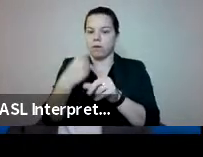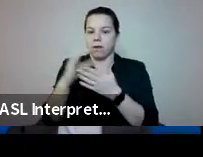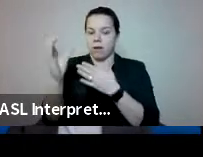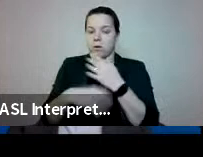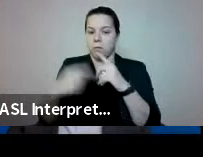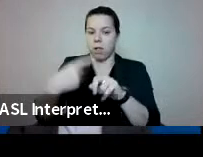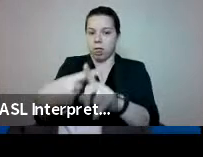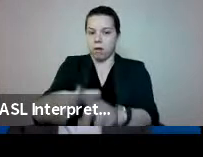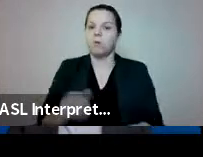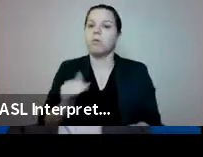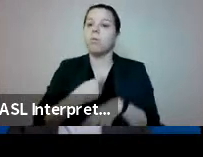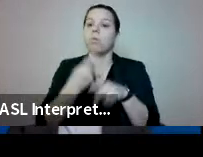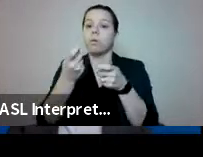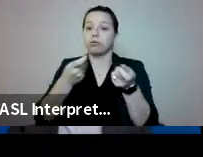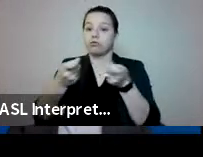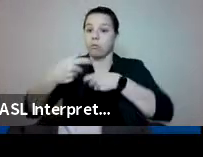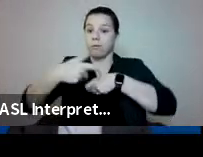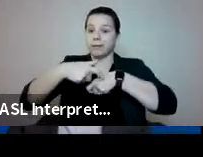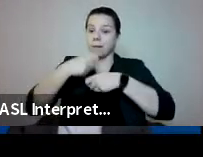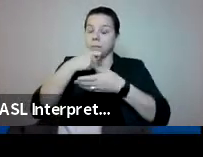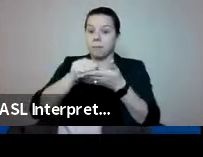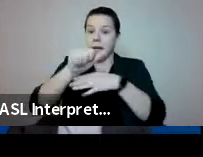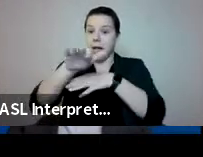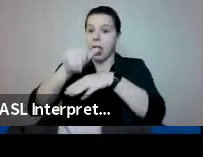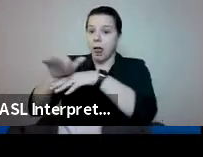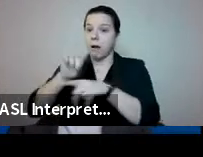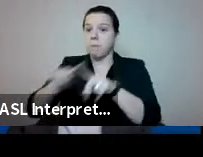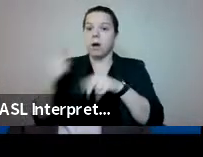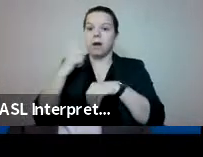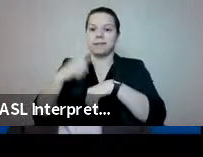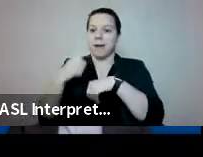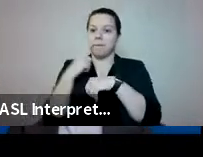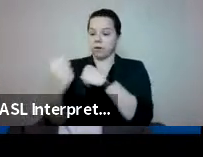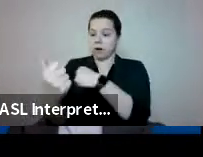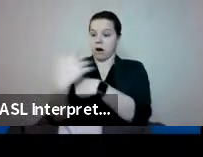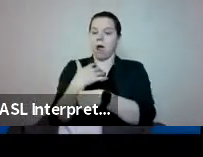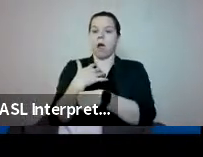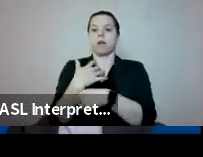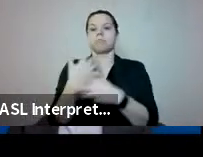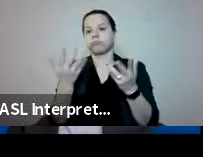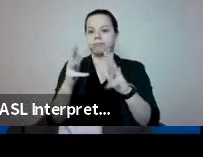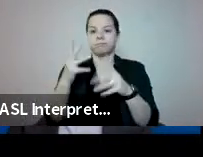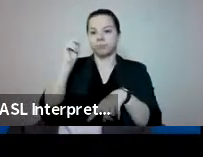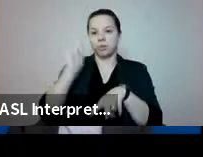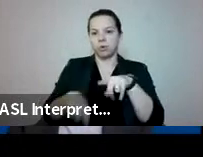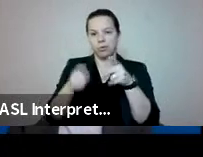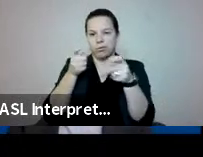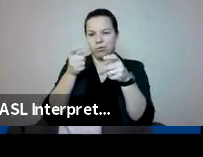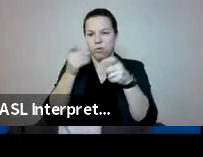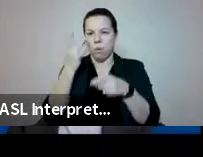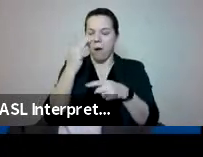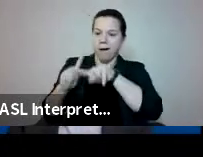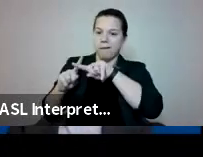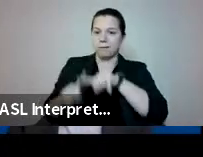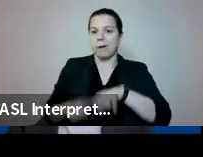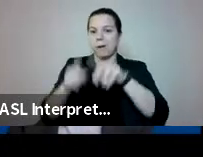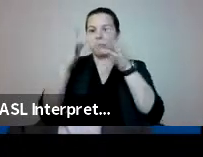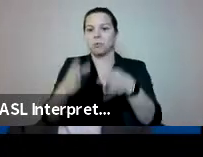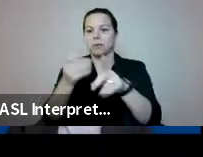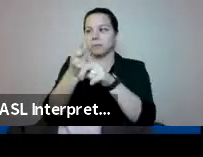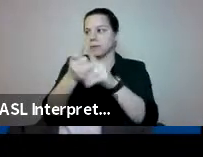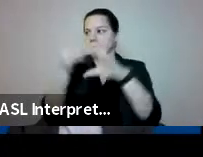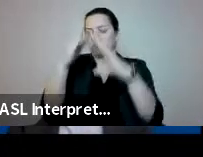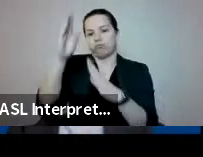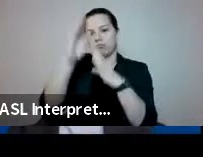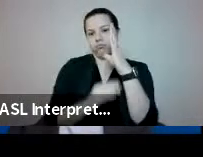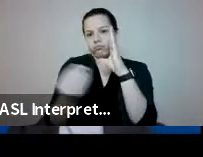While we carefully controlled the timing of mailouts, the actual rate and timing of returns was somewhat less in our control, as we were dependent upon when households returned